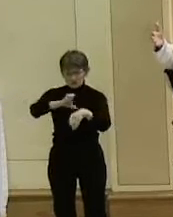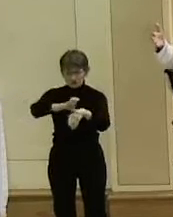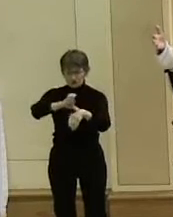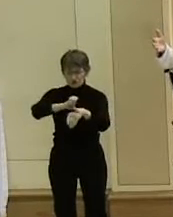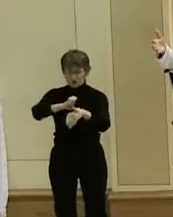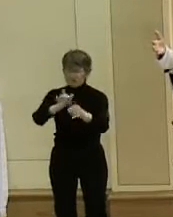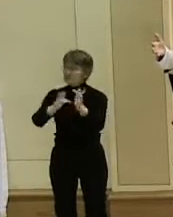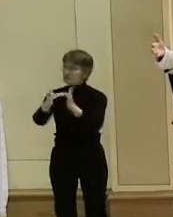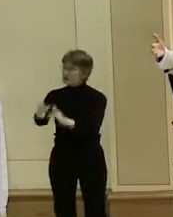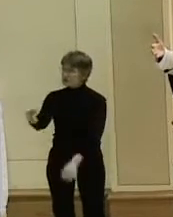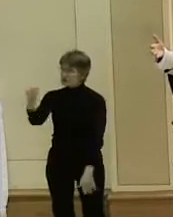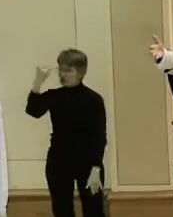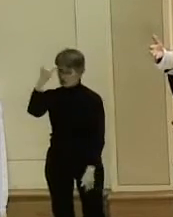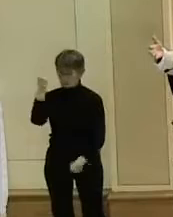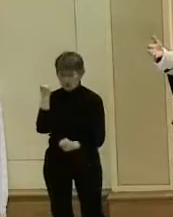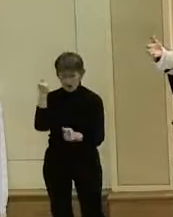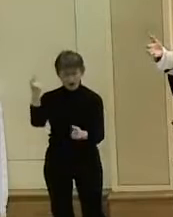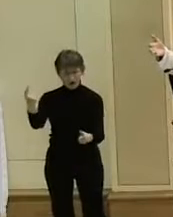flock.